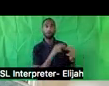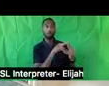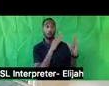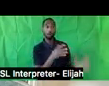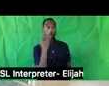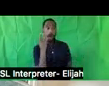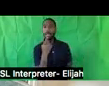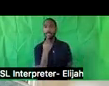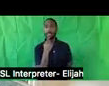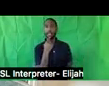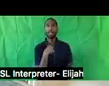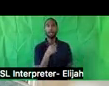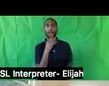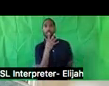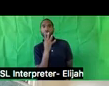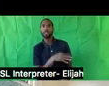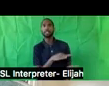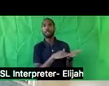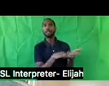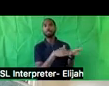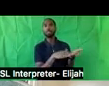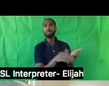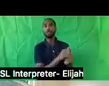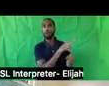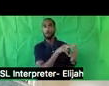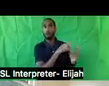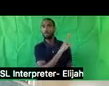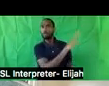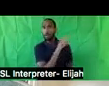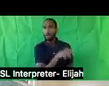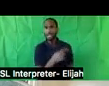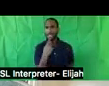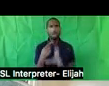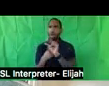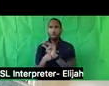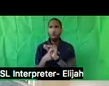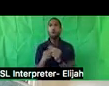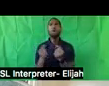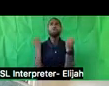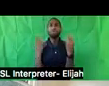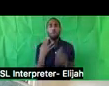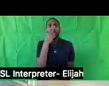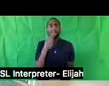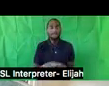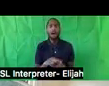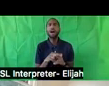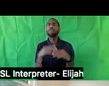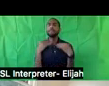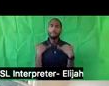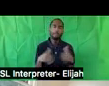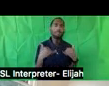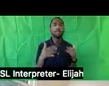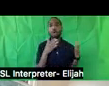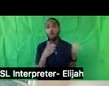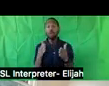it's as if they're being dismissive. They're dismissing their partner's needs. And I said, no, there's so many fun, joyful, playful ways that we